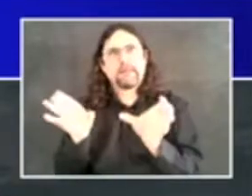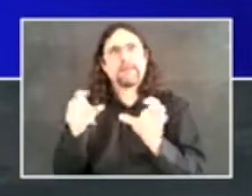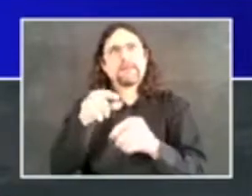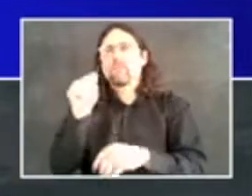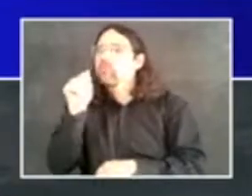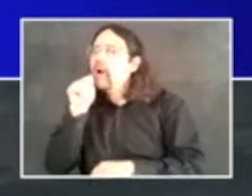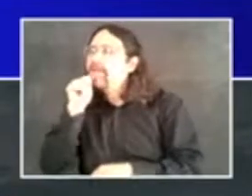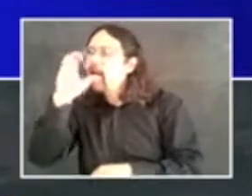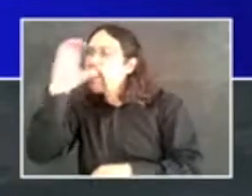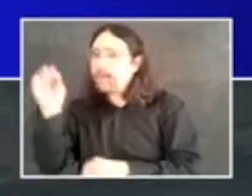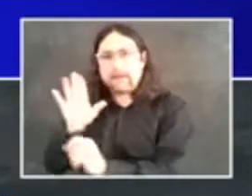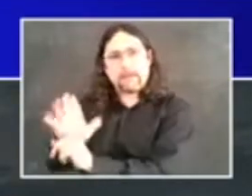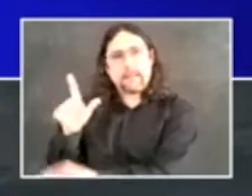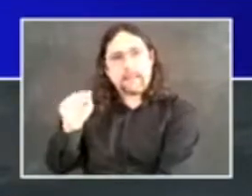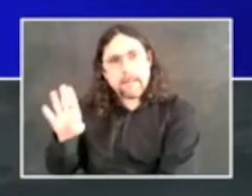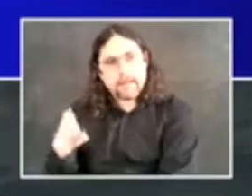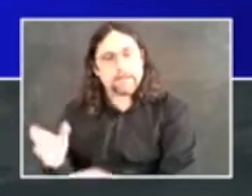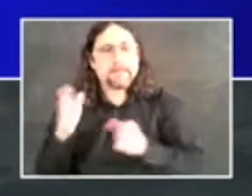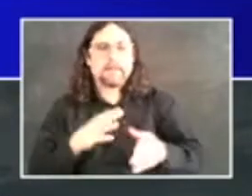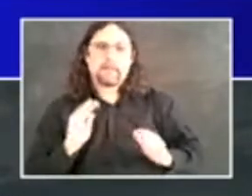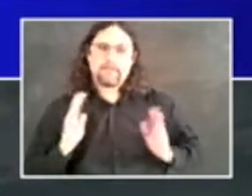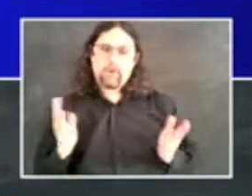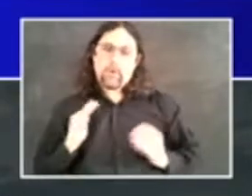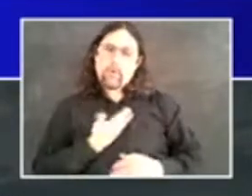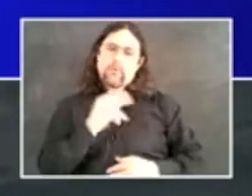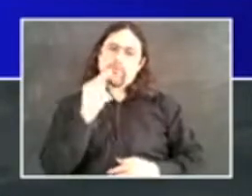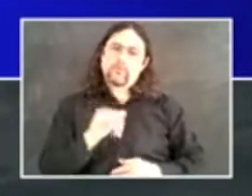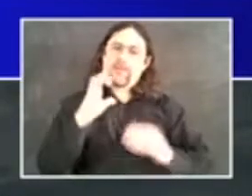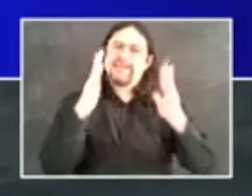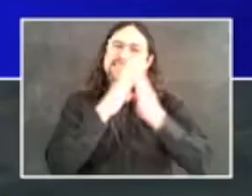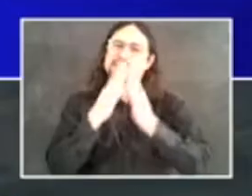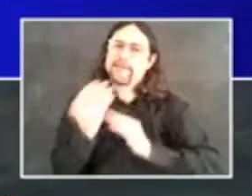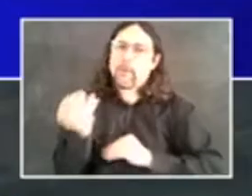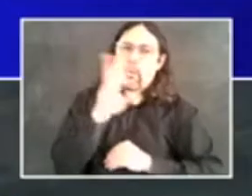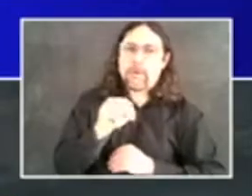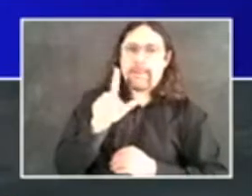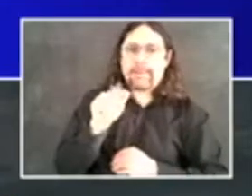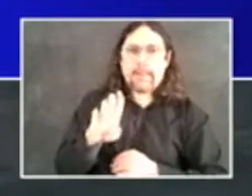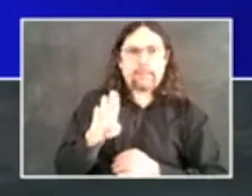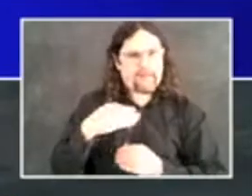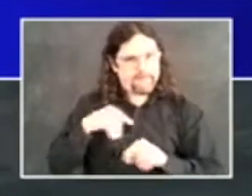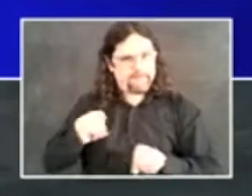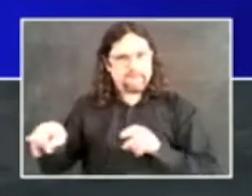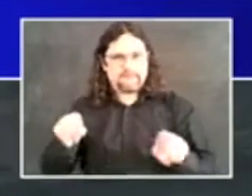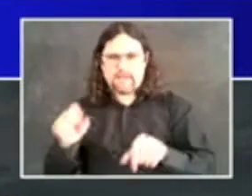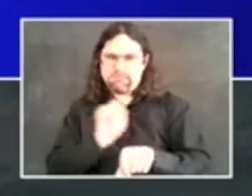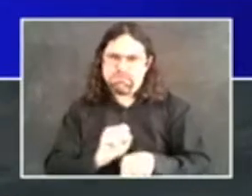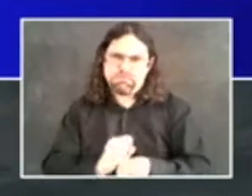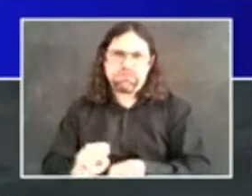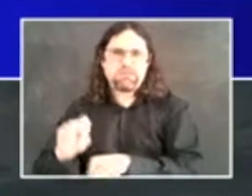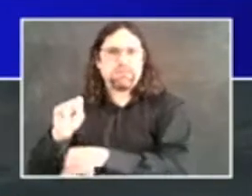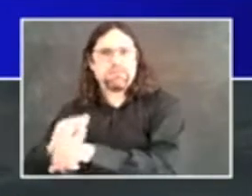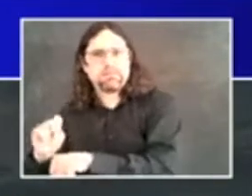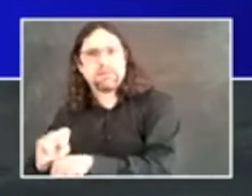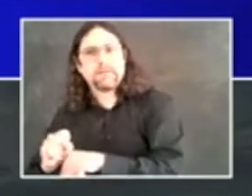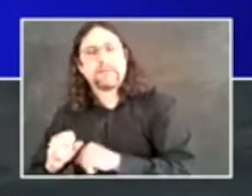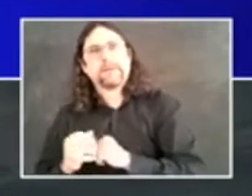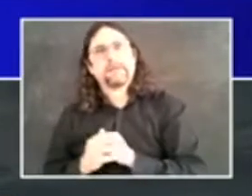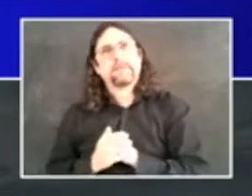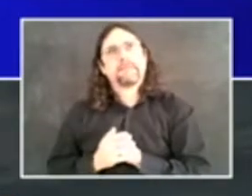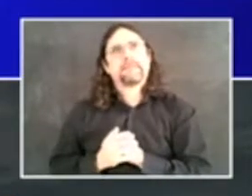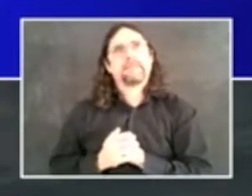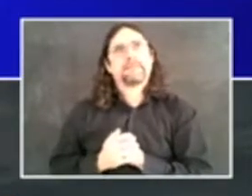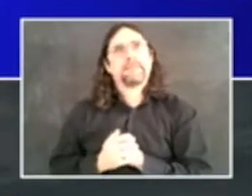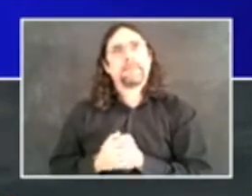credit is due. I was on Friday evening, you know, of course, the 7 p.m. clapping for all the healthcare